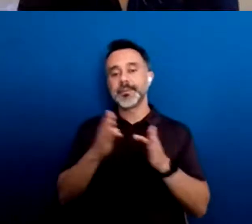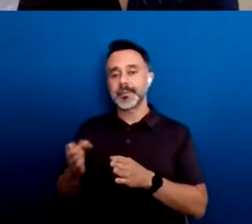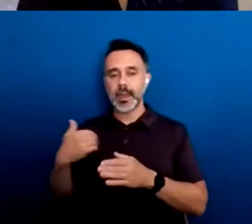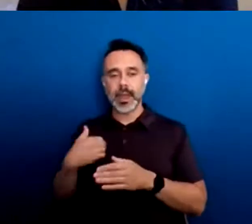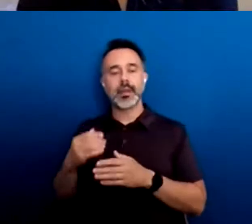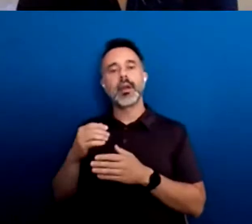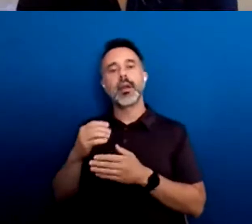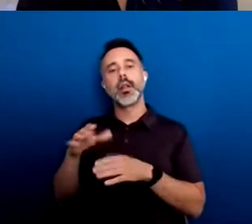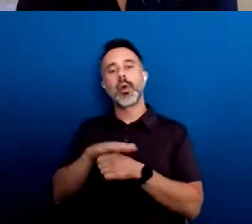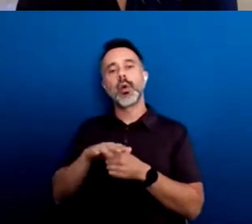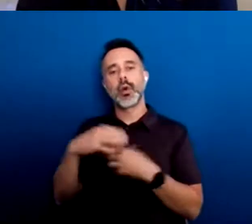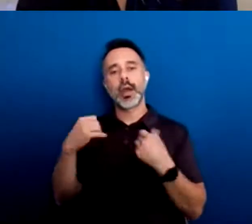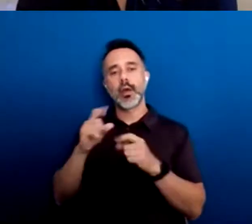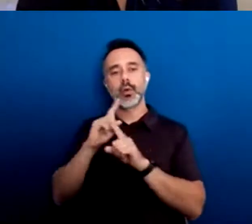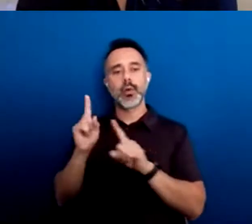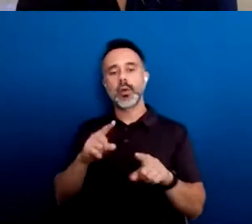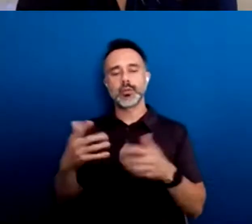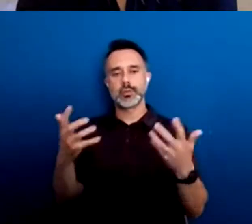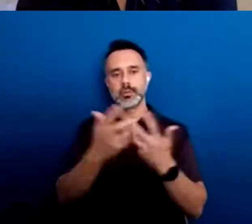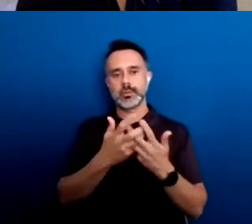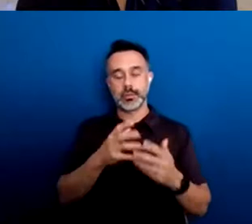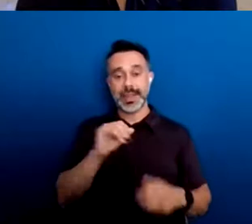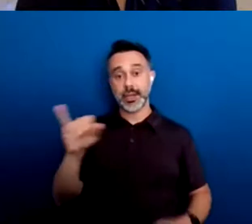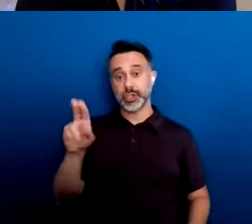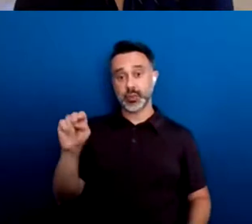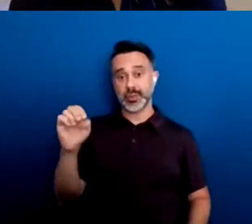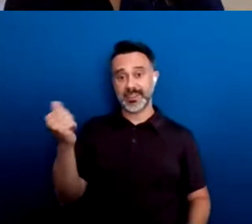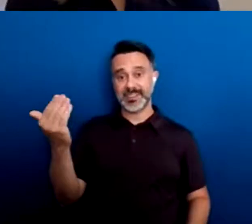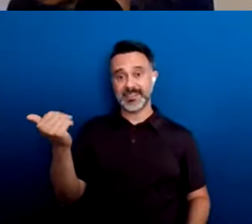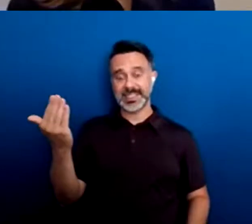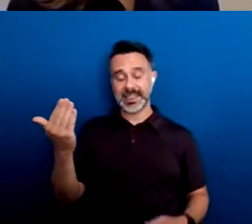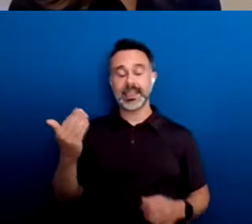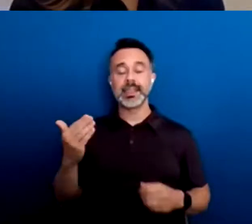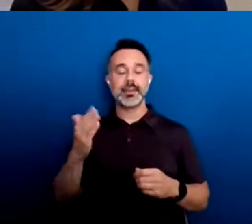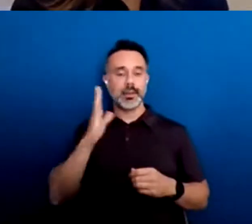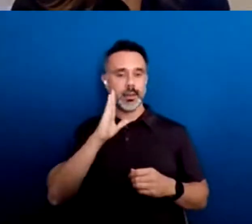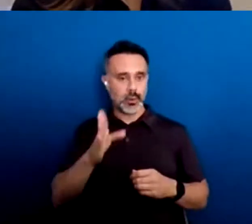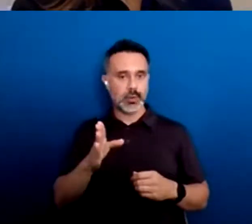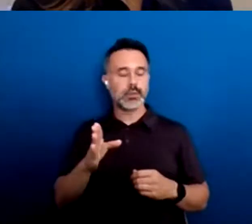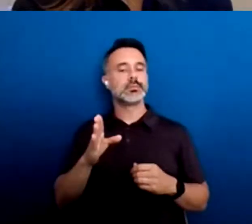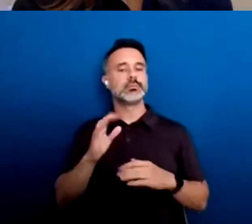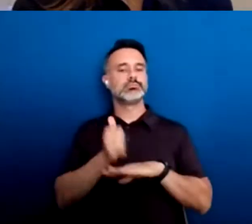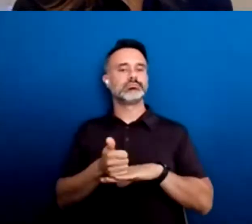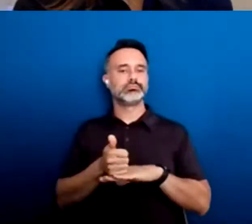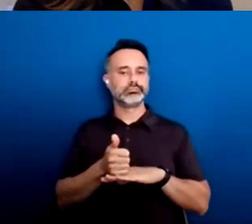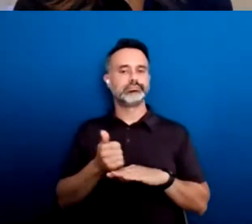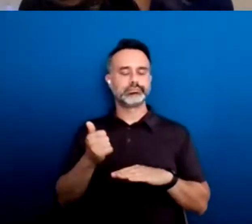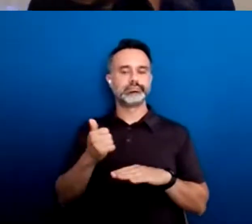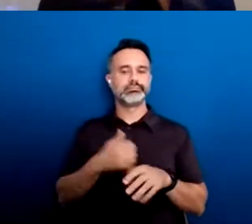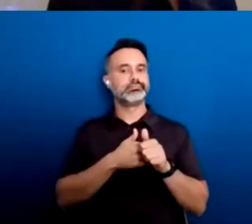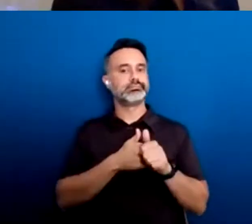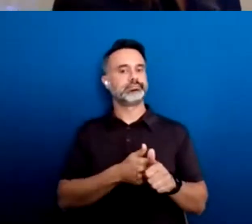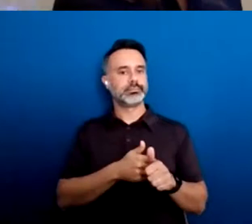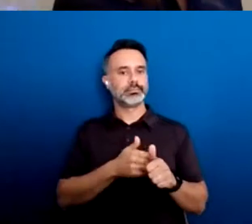that. And then again, on June 15th, the exciting news is that that is the blueprint, beyond